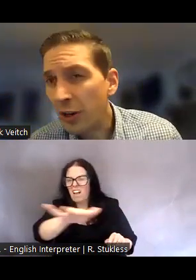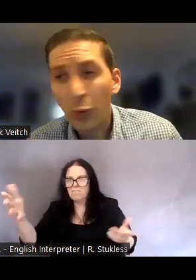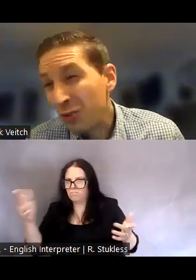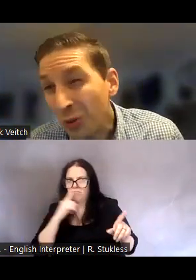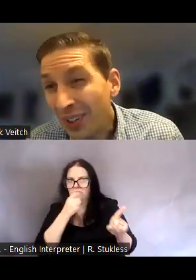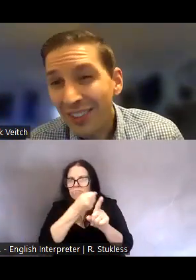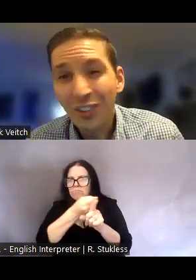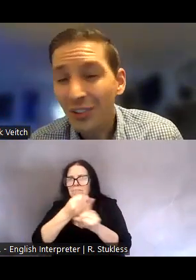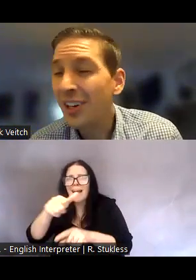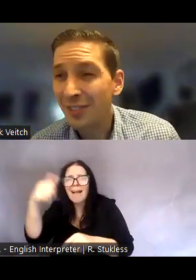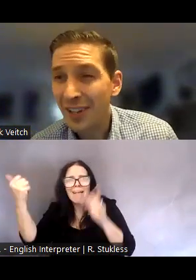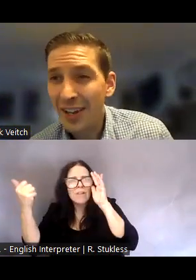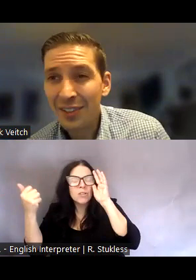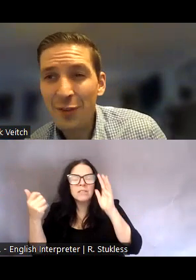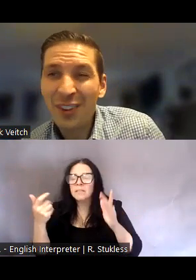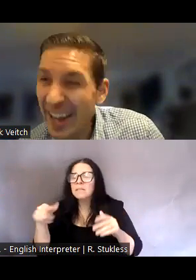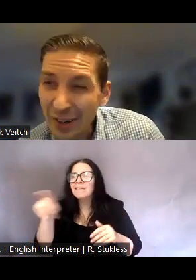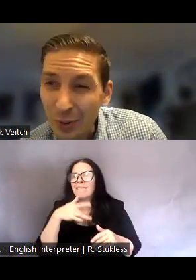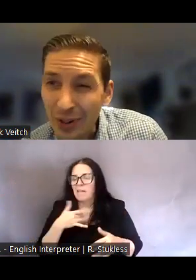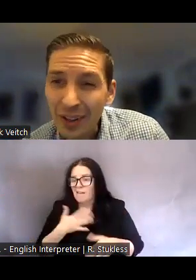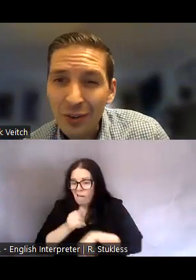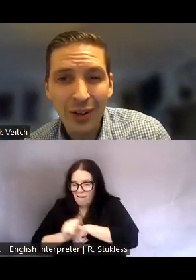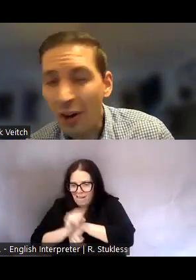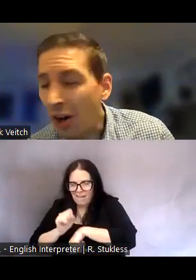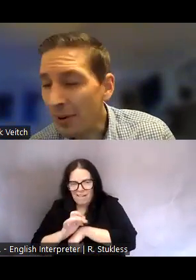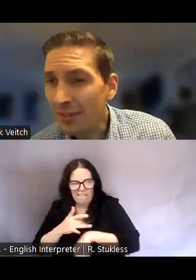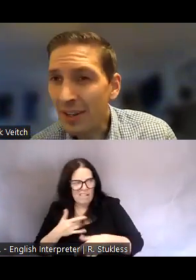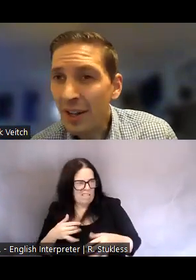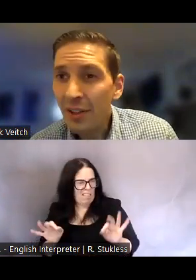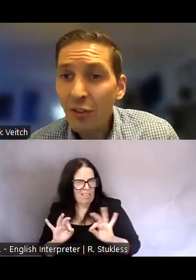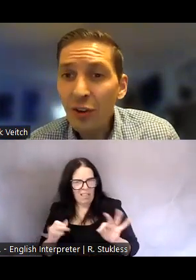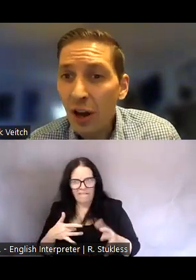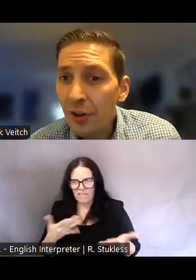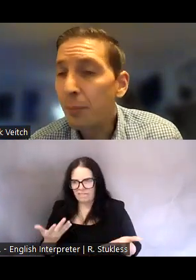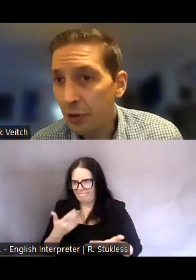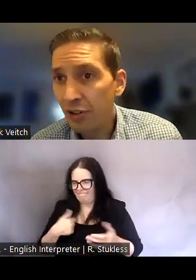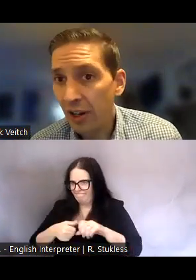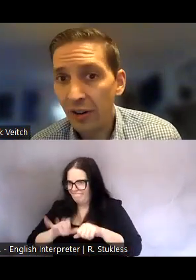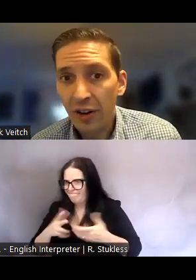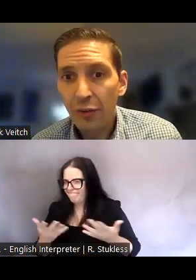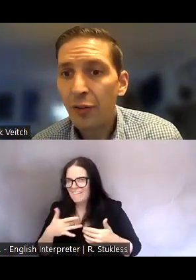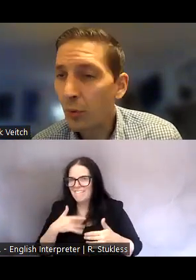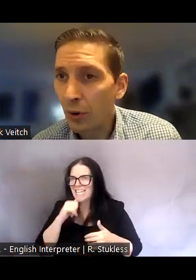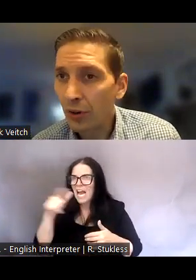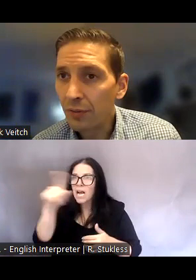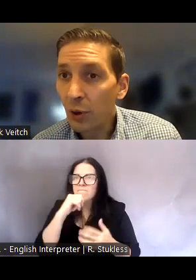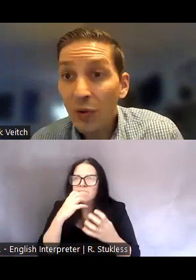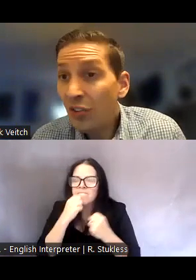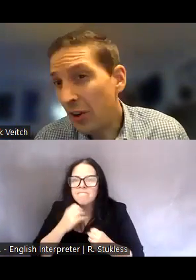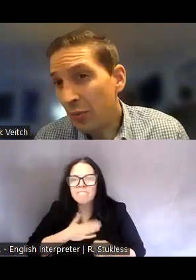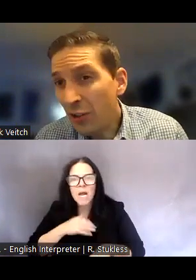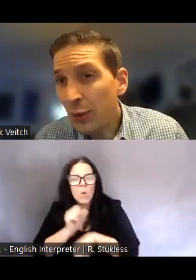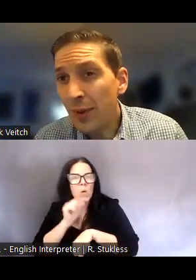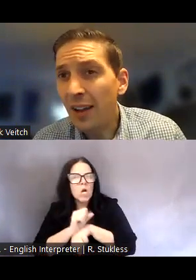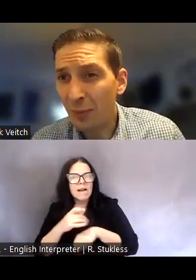work isn't good enough, what they're doing isn't good enough. They feel inadequate or incompetent. They just feel unappreciated for their work,